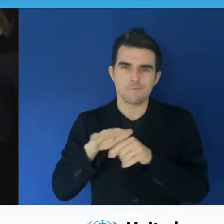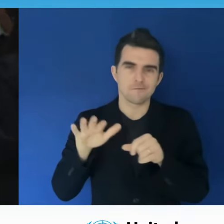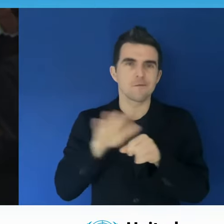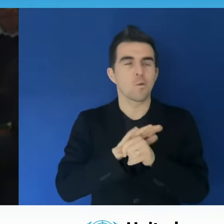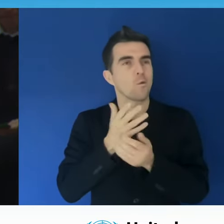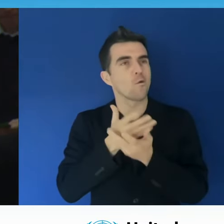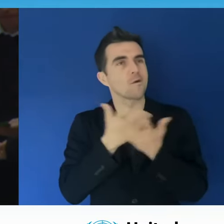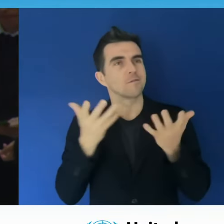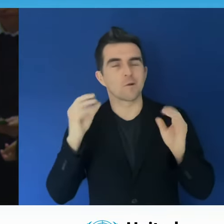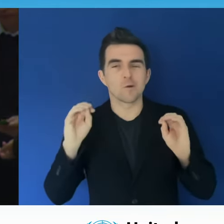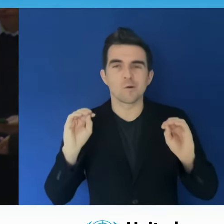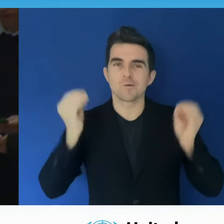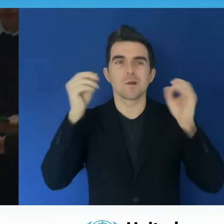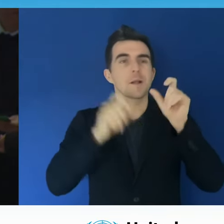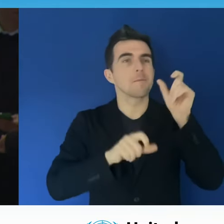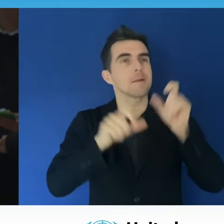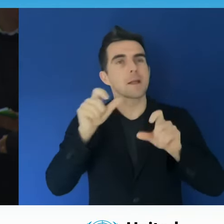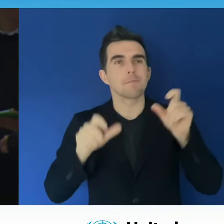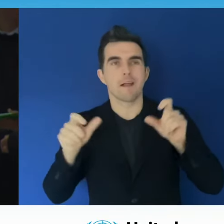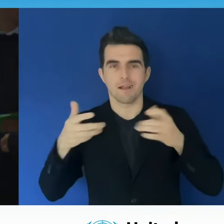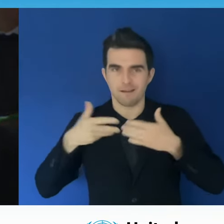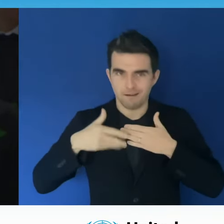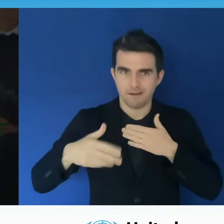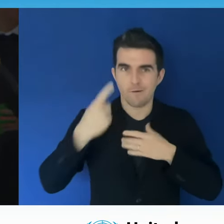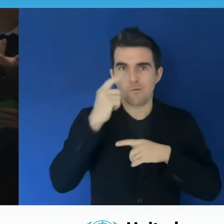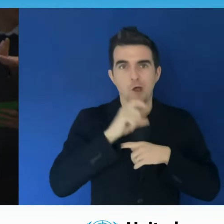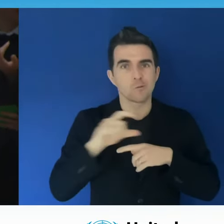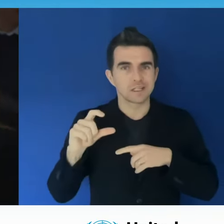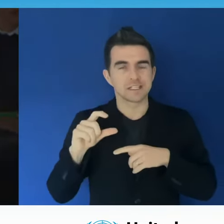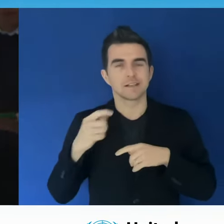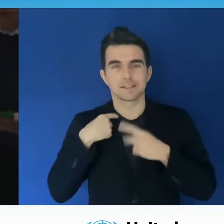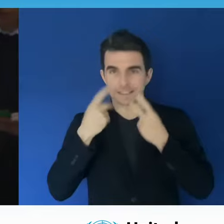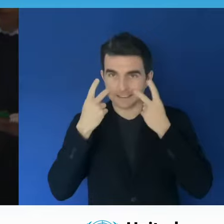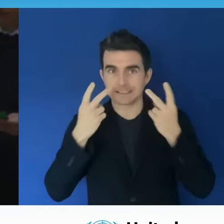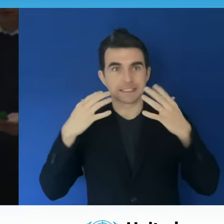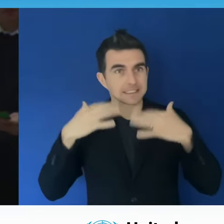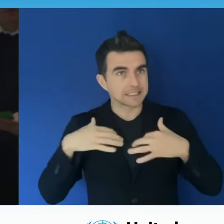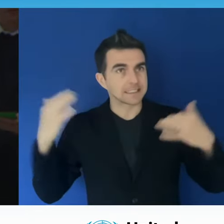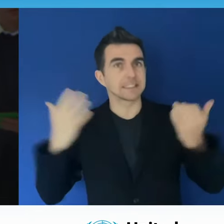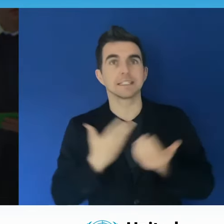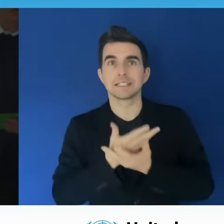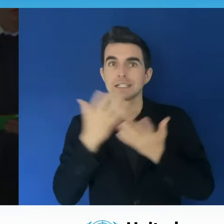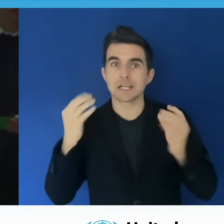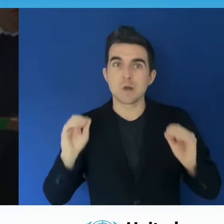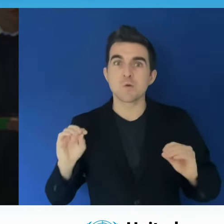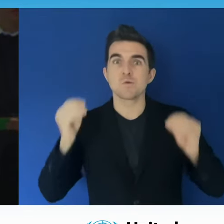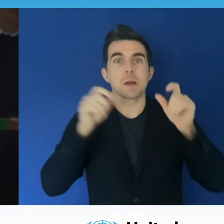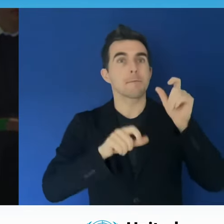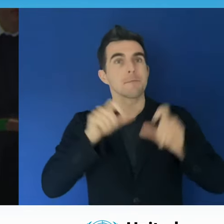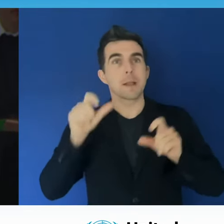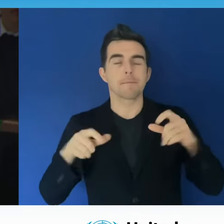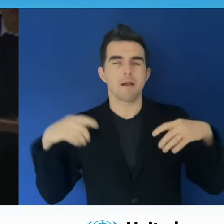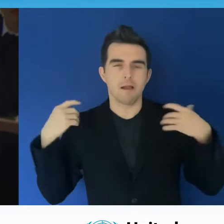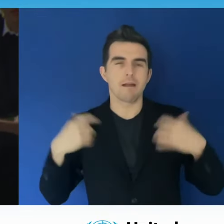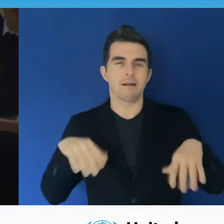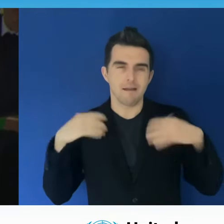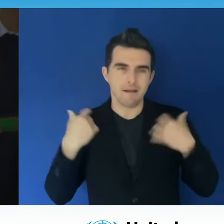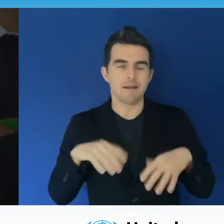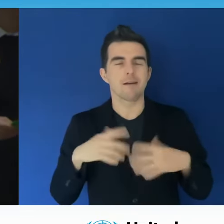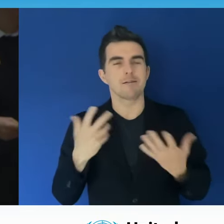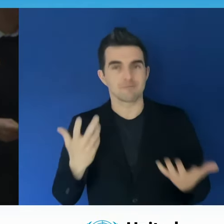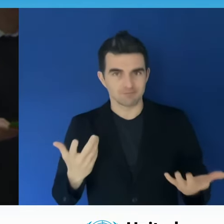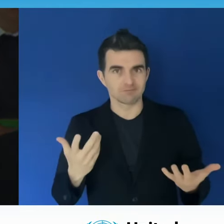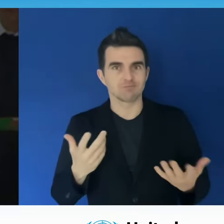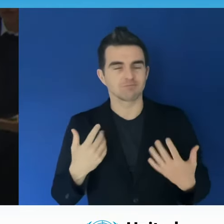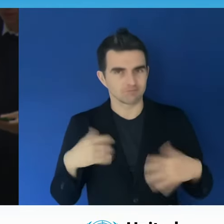it's absolutely that hope and energy that you all represent and that you bring that we need